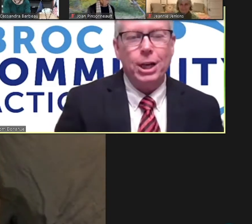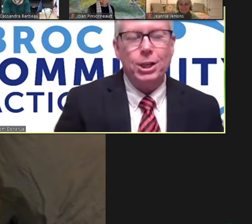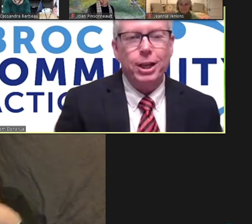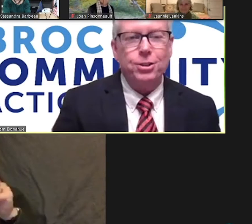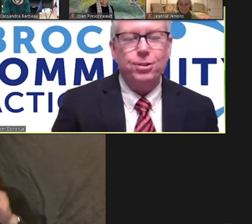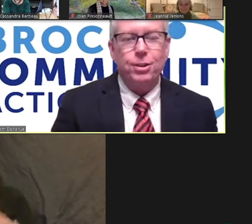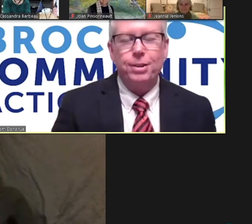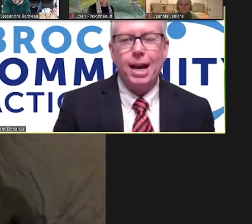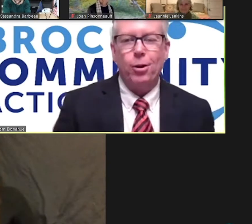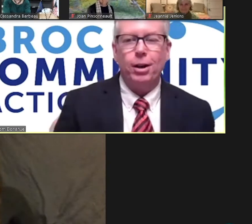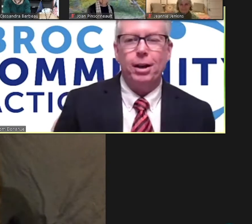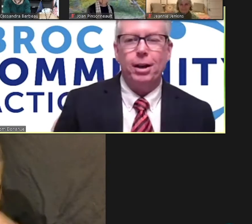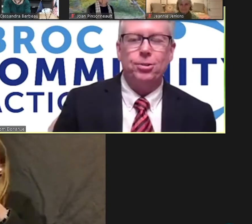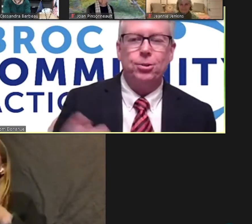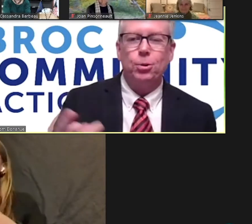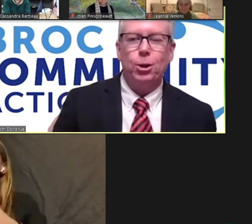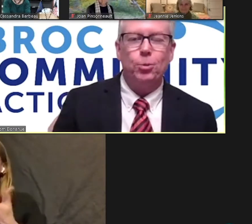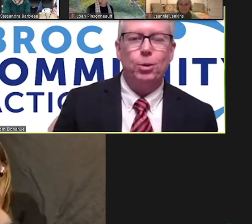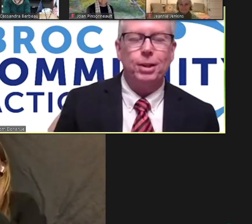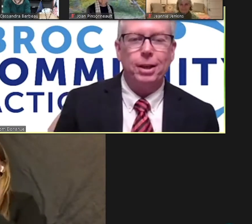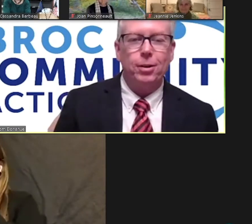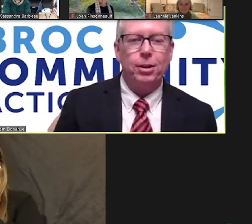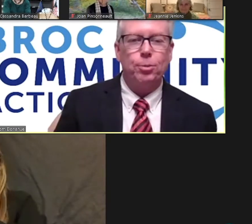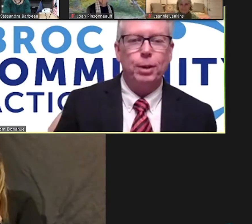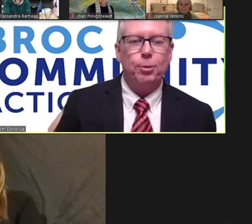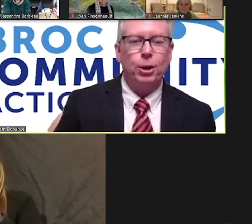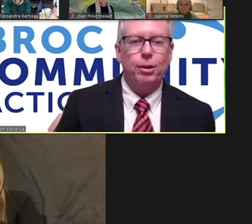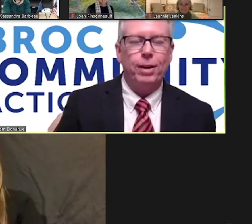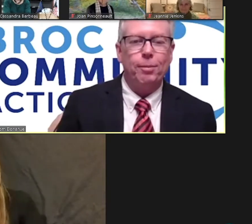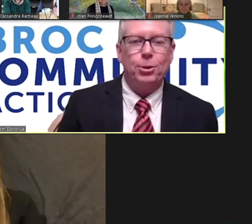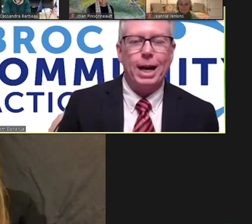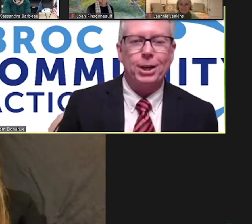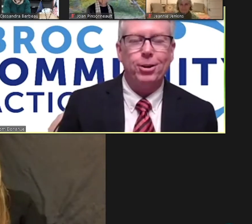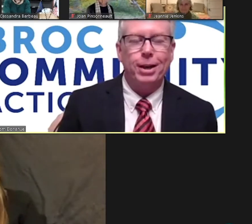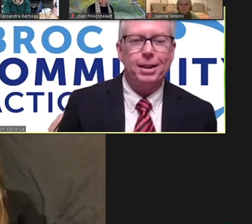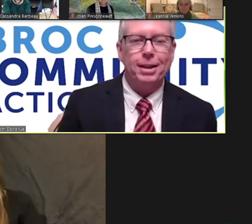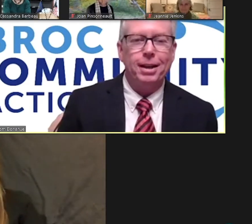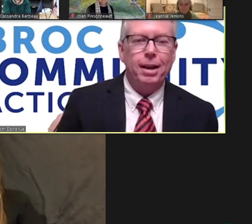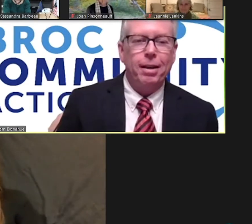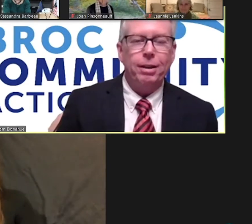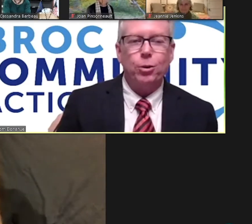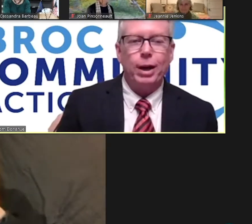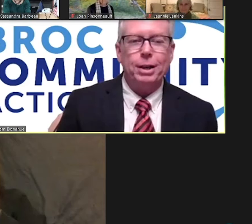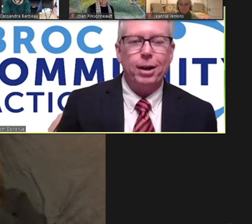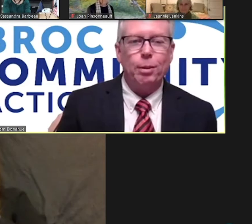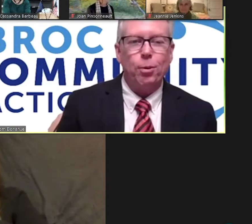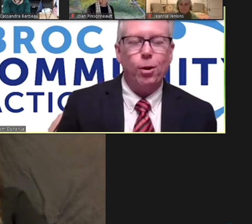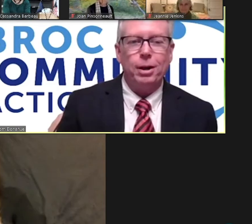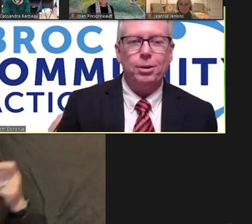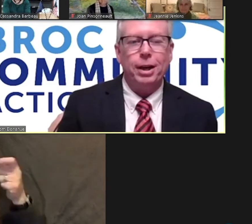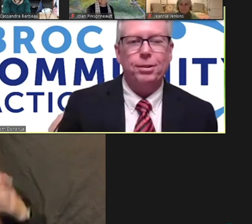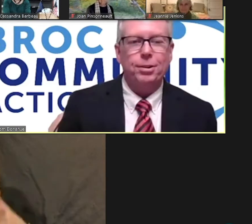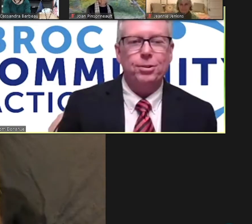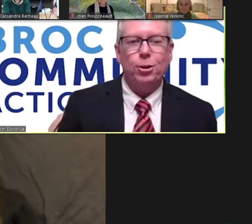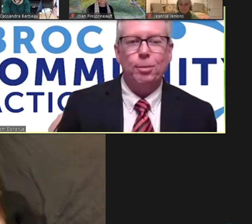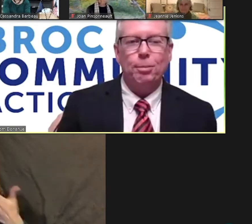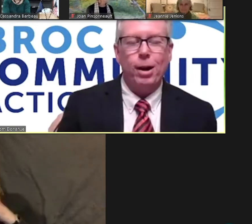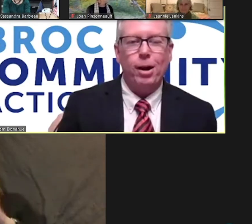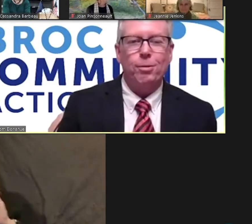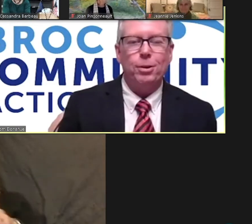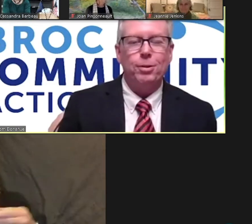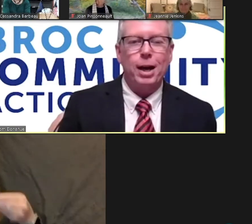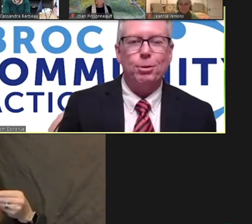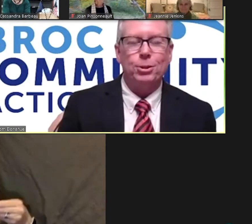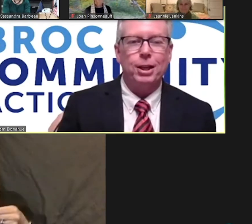say congratulations to the town. As Stu Hurd will tell you, I used to be a community development director, and that's a great town report, and you guys can certainly